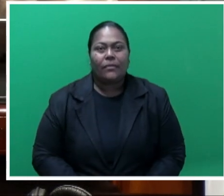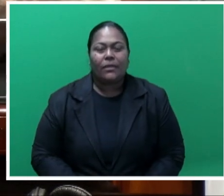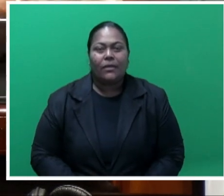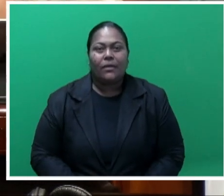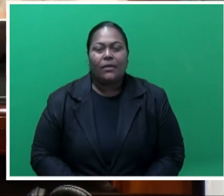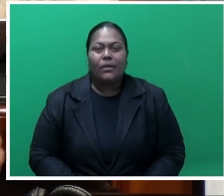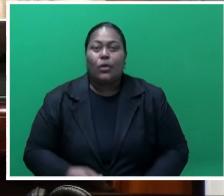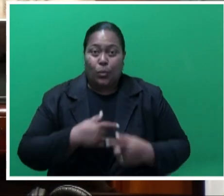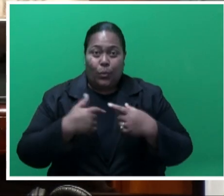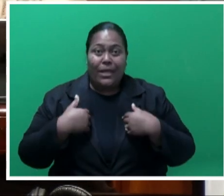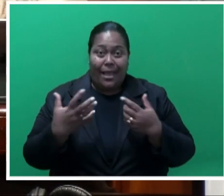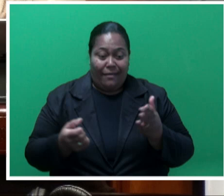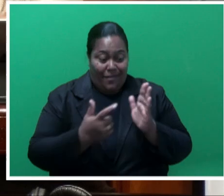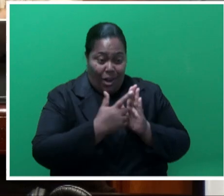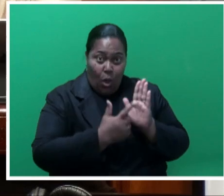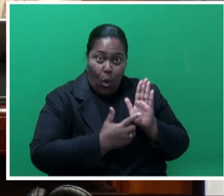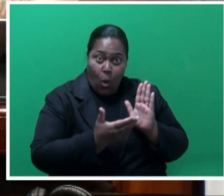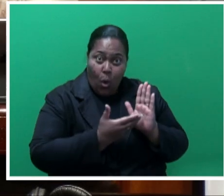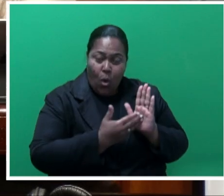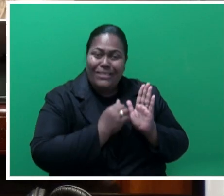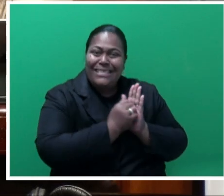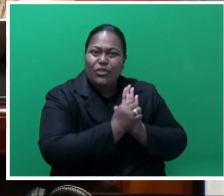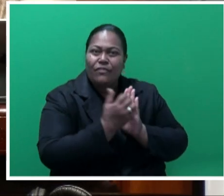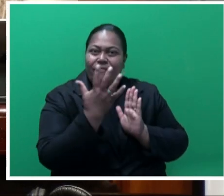Speaker, Section 5 of the State Lands Act